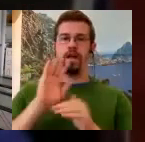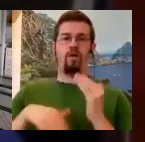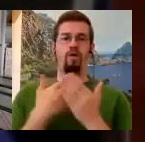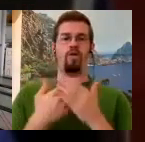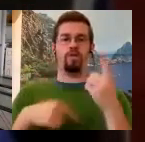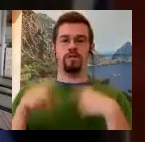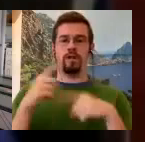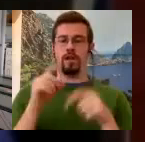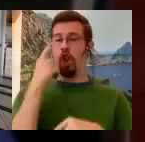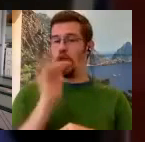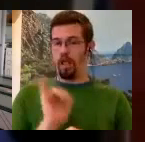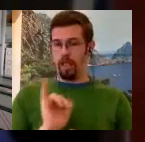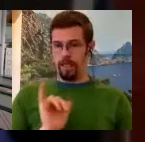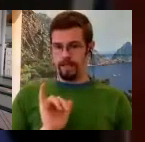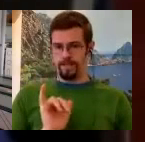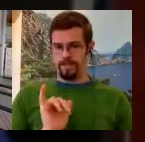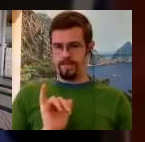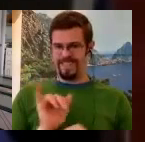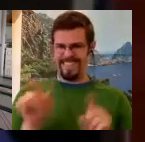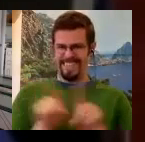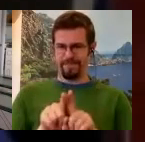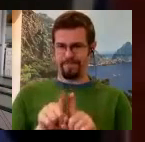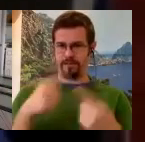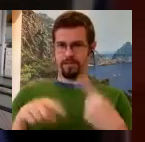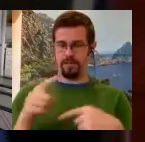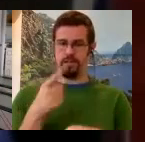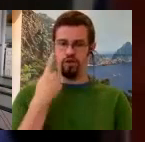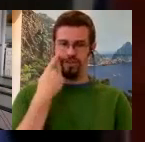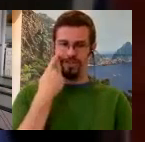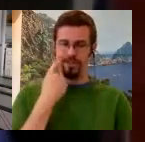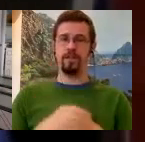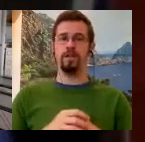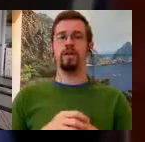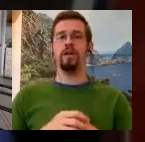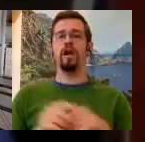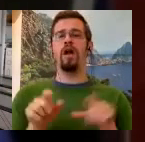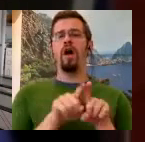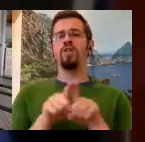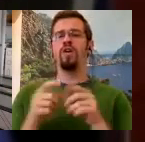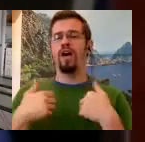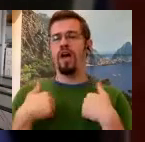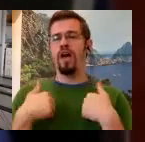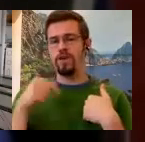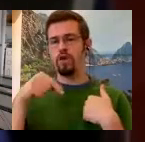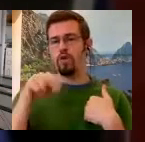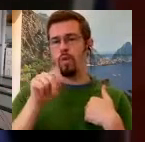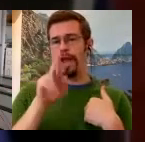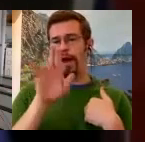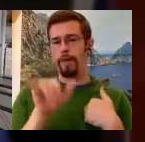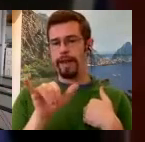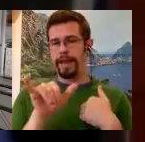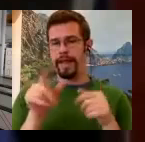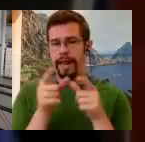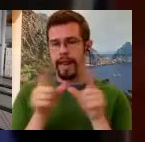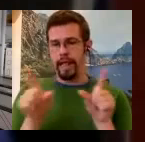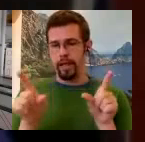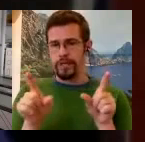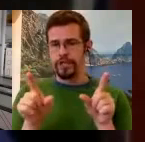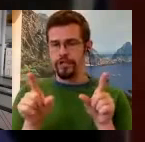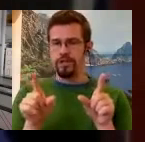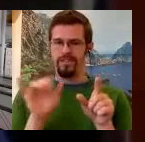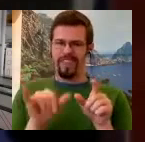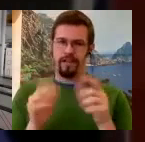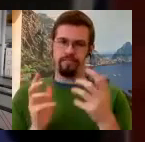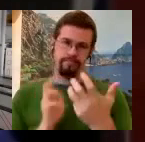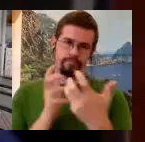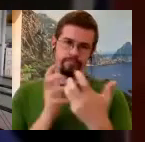There's an associated query language as well, and the query language goes with that automatic conversion, where you write something really